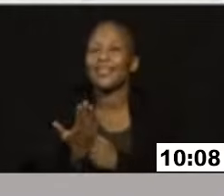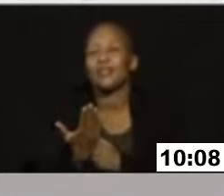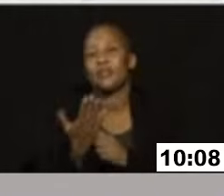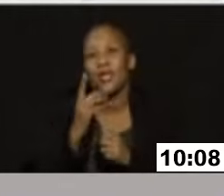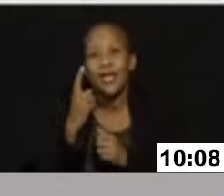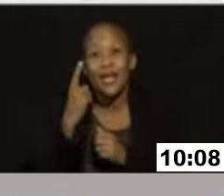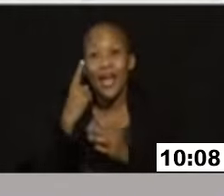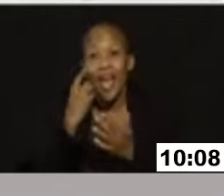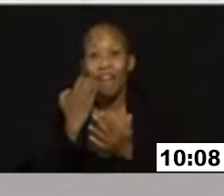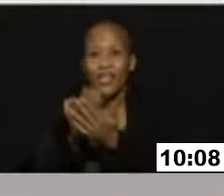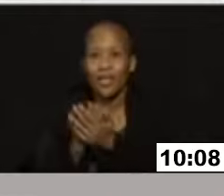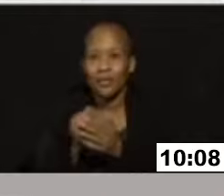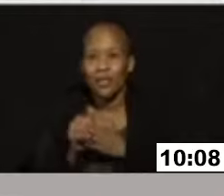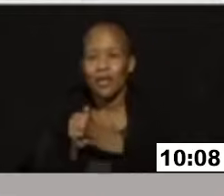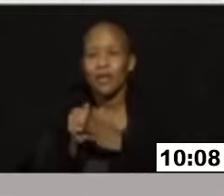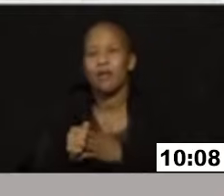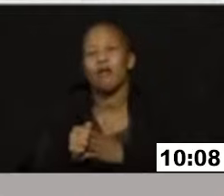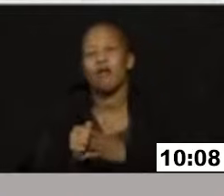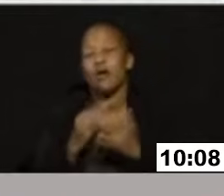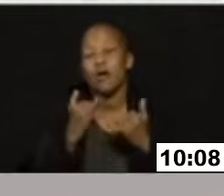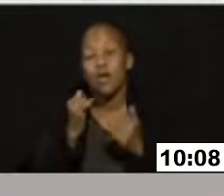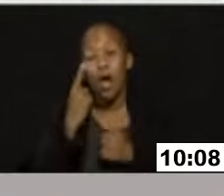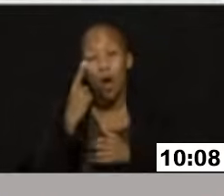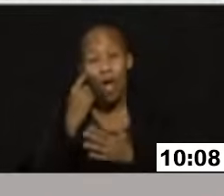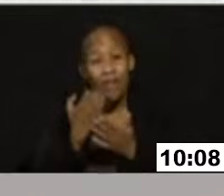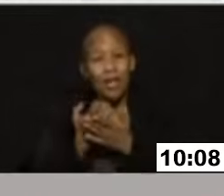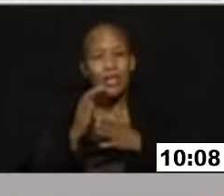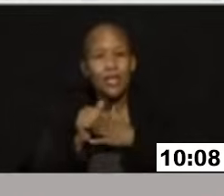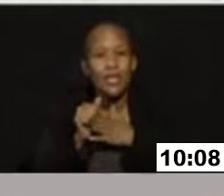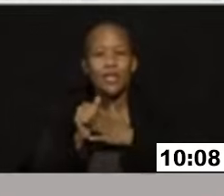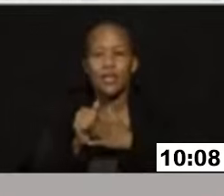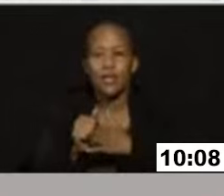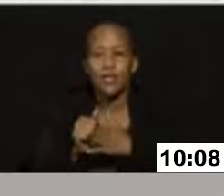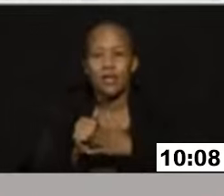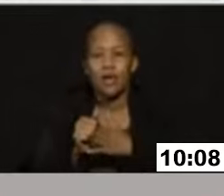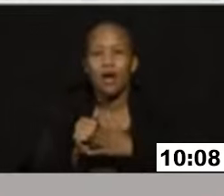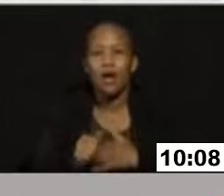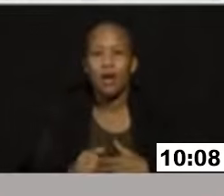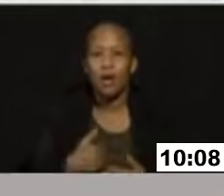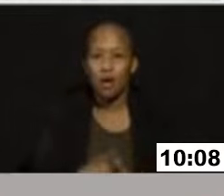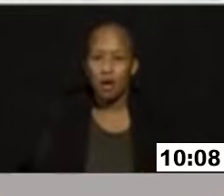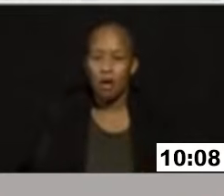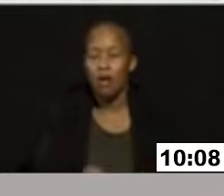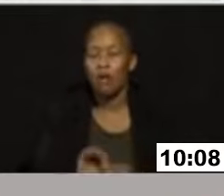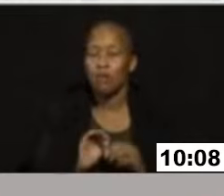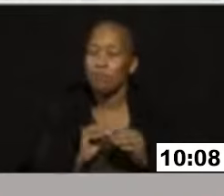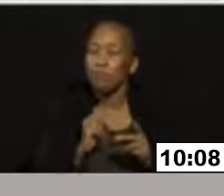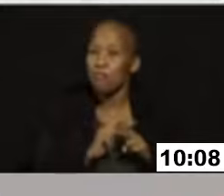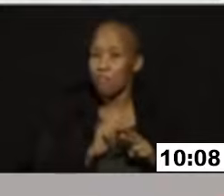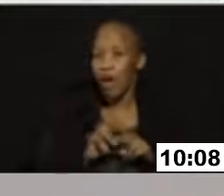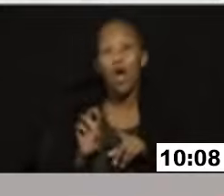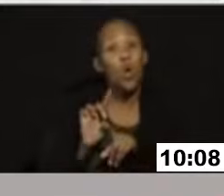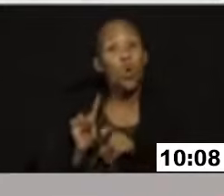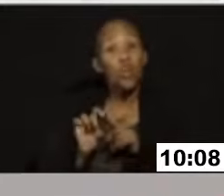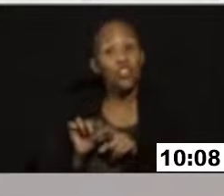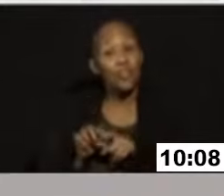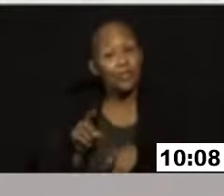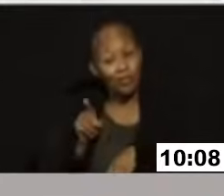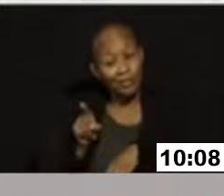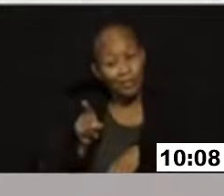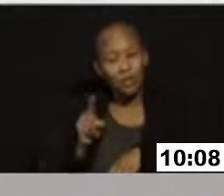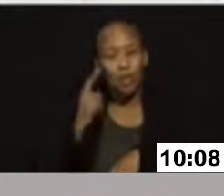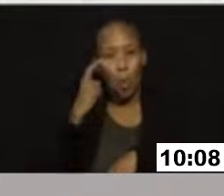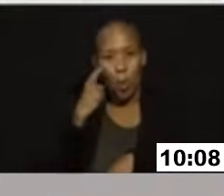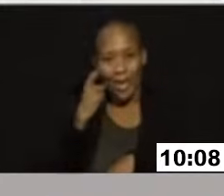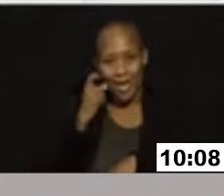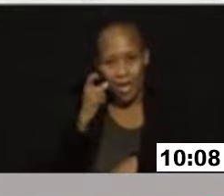leaders, and the evidence leaders are the persons who put questions to witnesses. So we have been given the